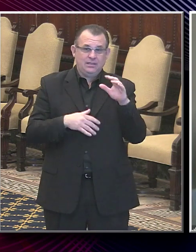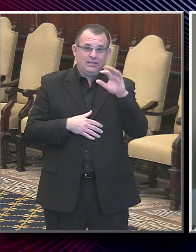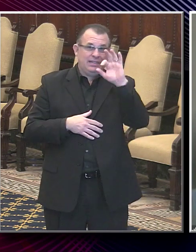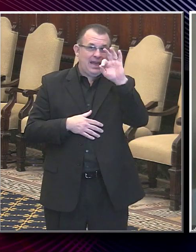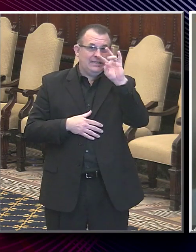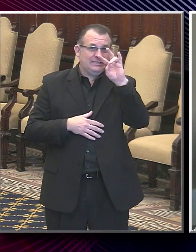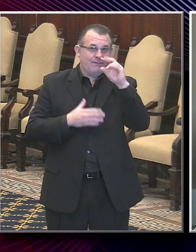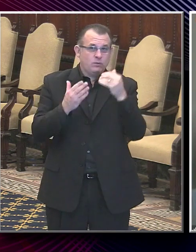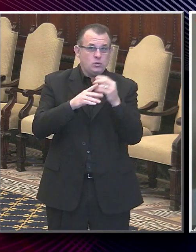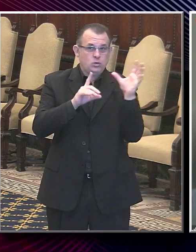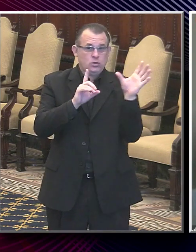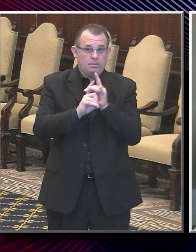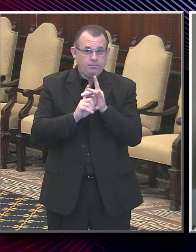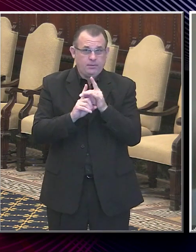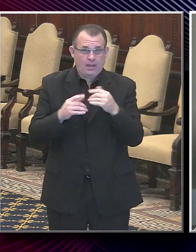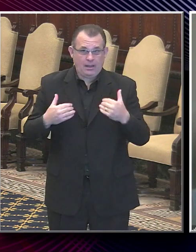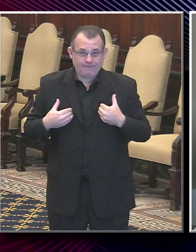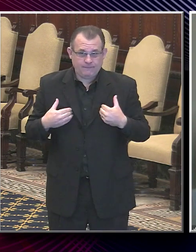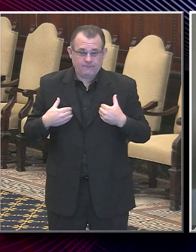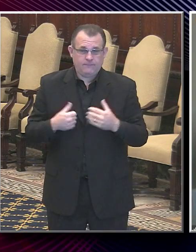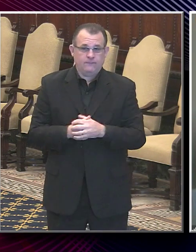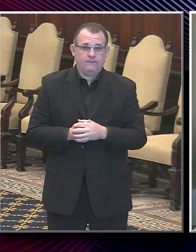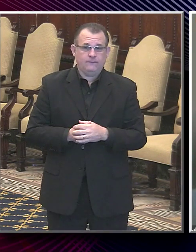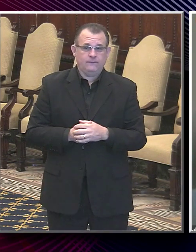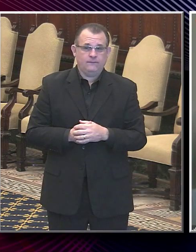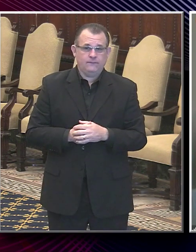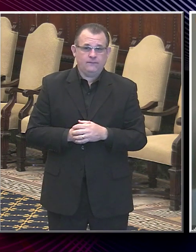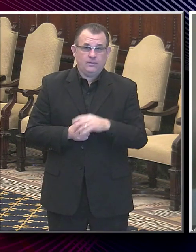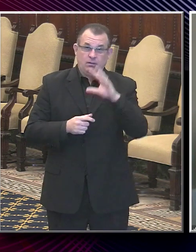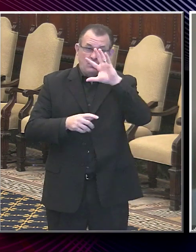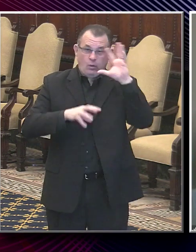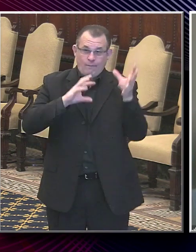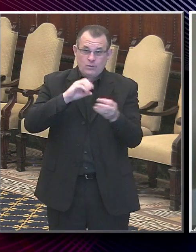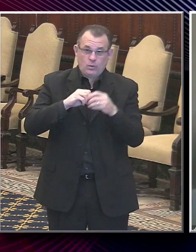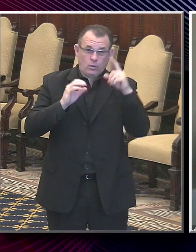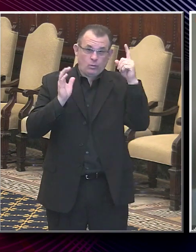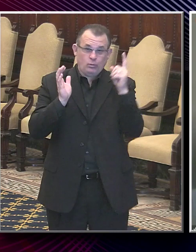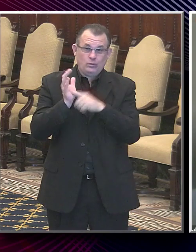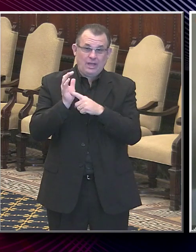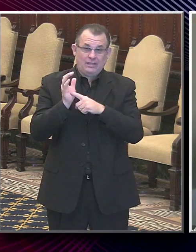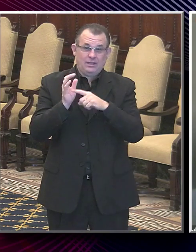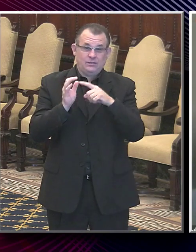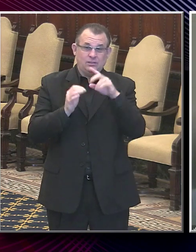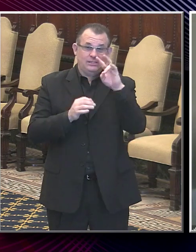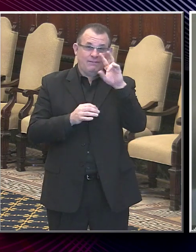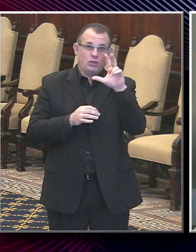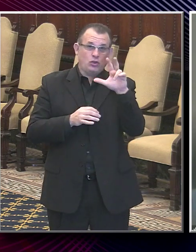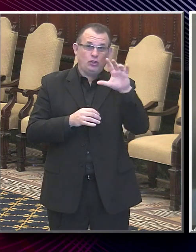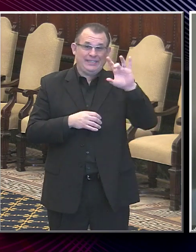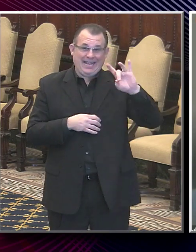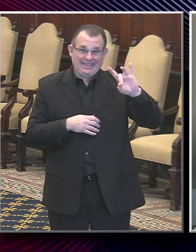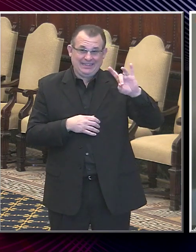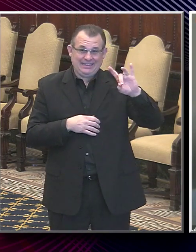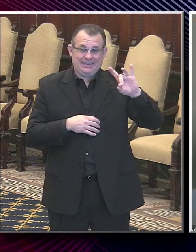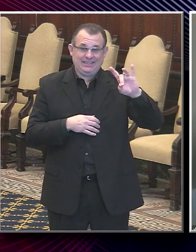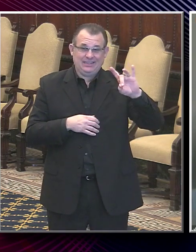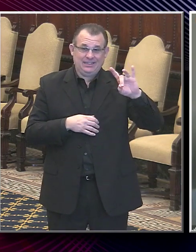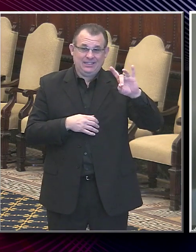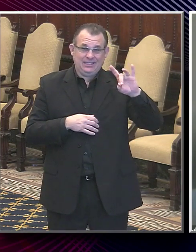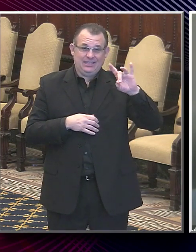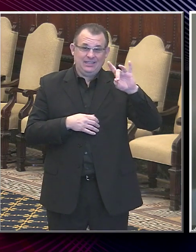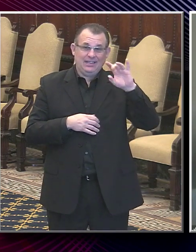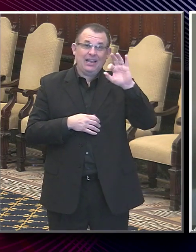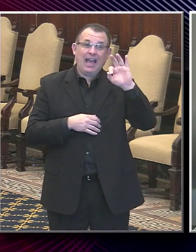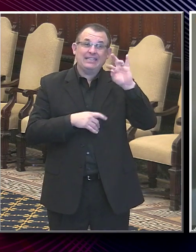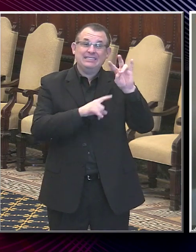of the coronavirus infection in Philadelphia residents, bringing us to a total of 21,738. Now, that 97 number is the